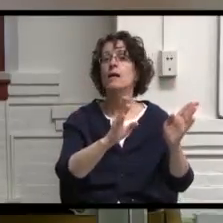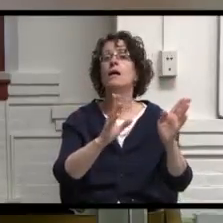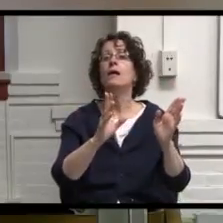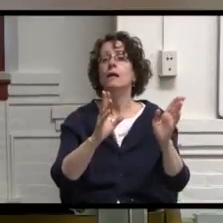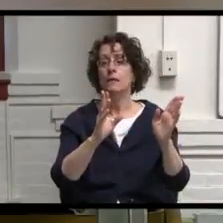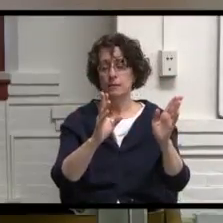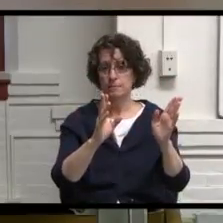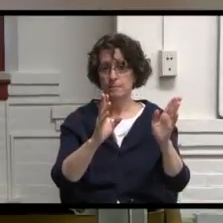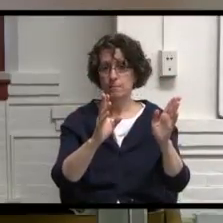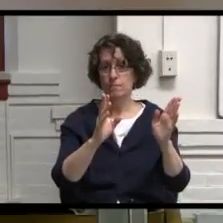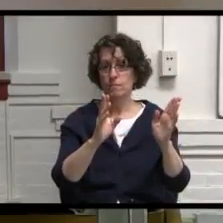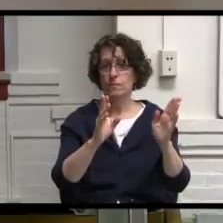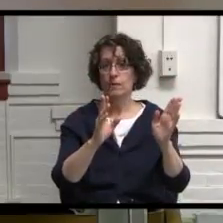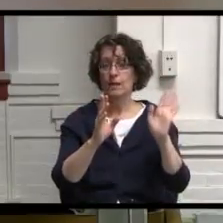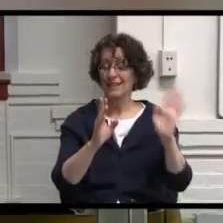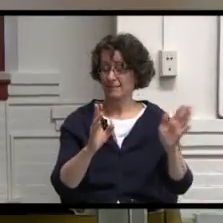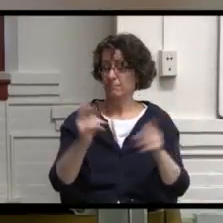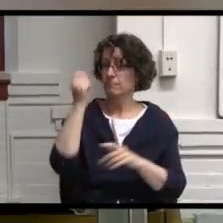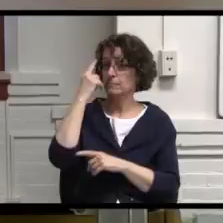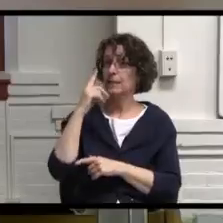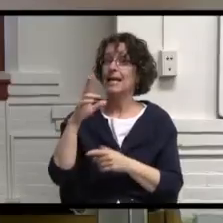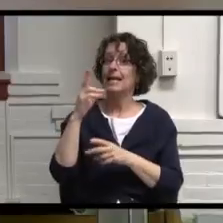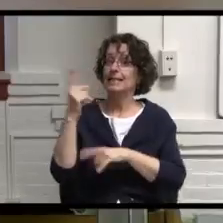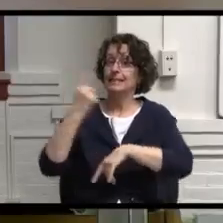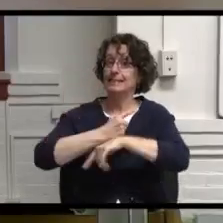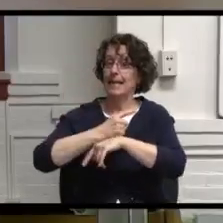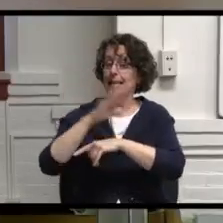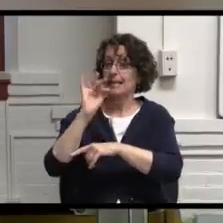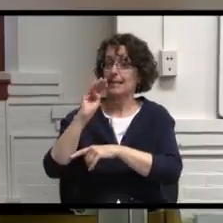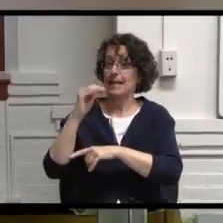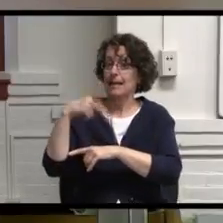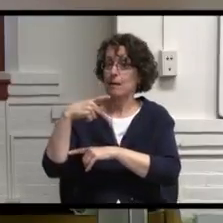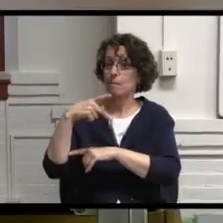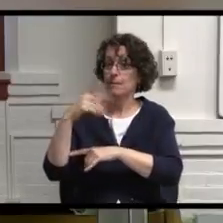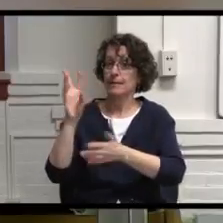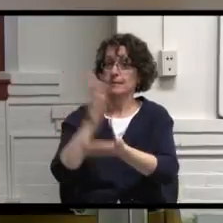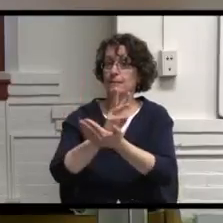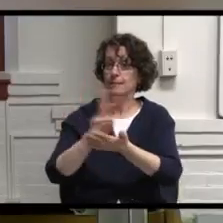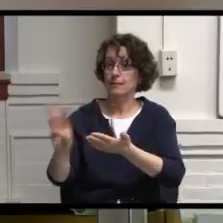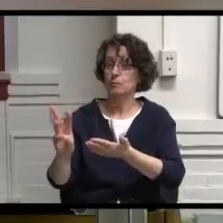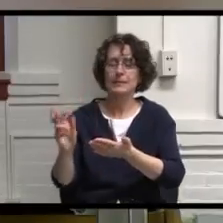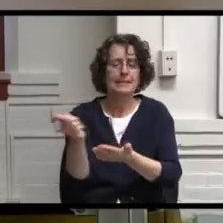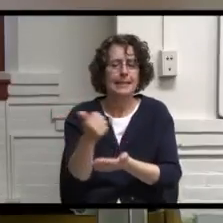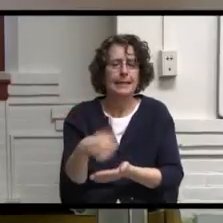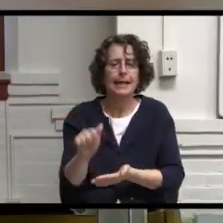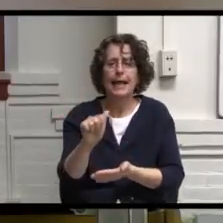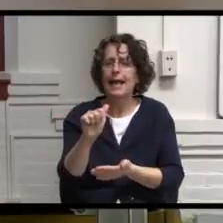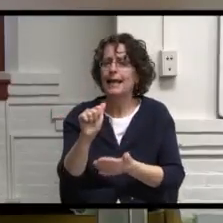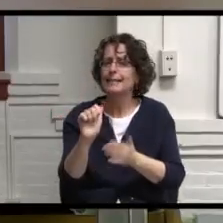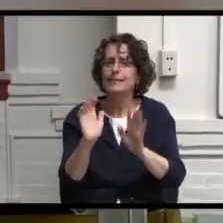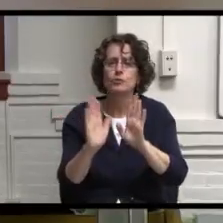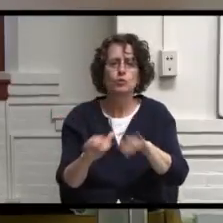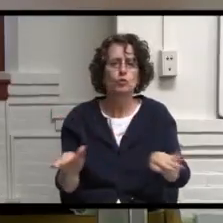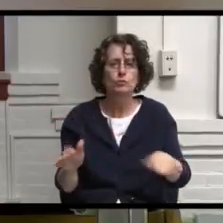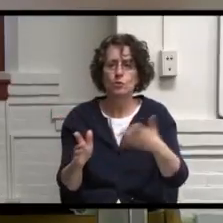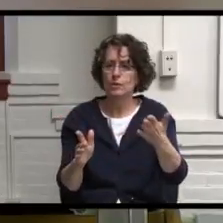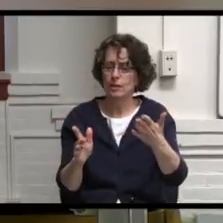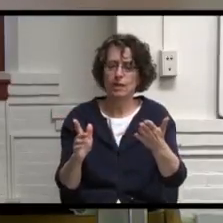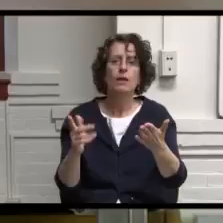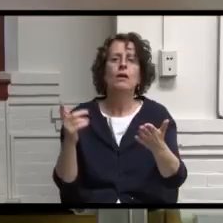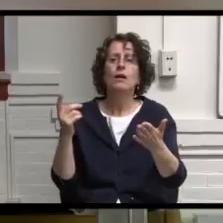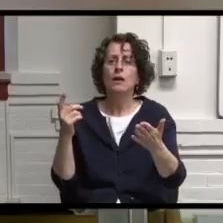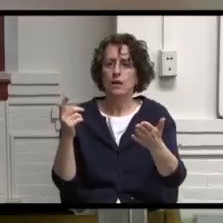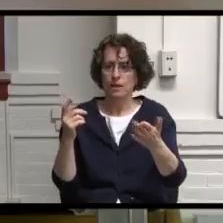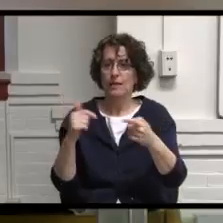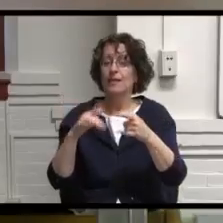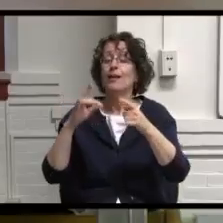program. During the 6 weeks of day camp, any child that's at day camp, meals will be delivered